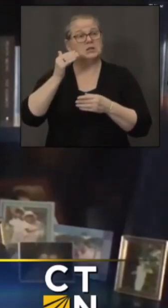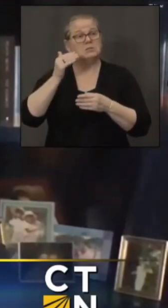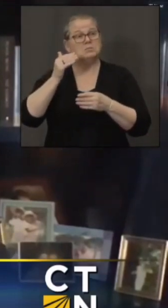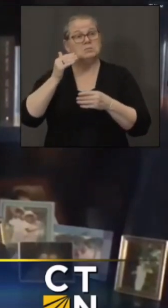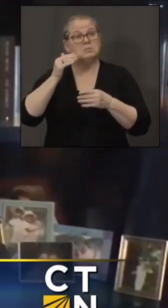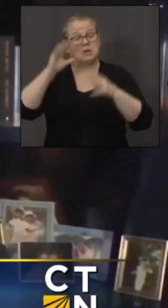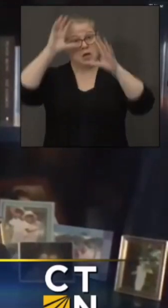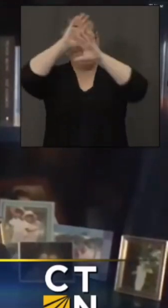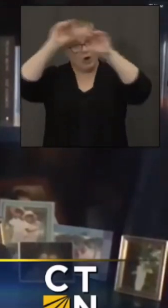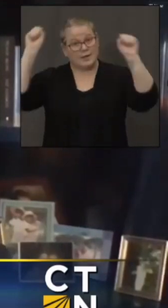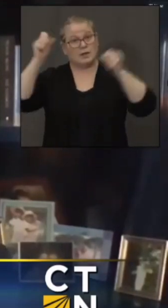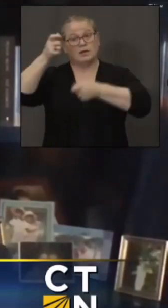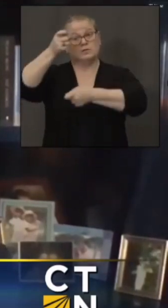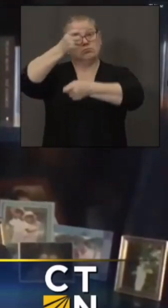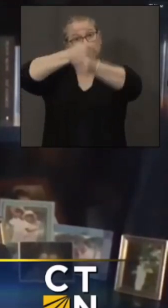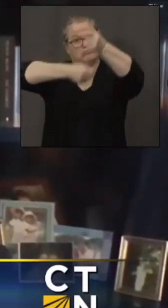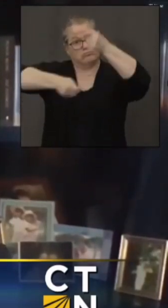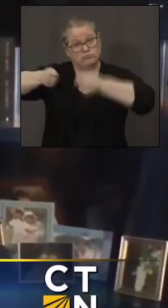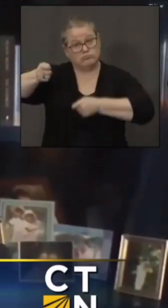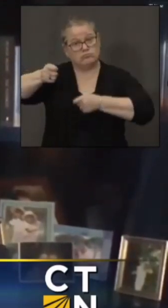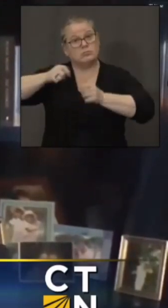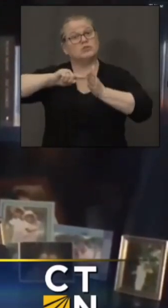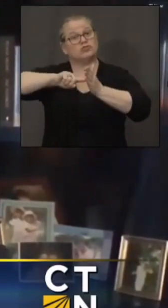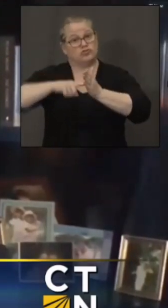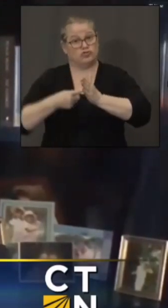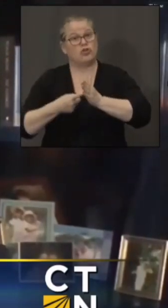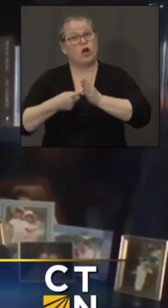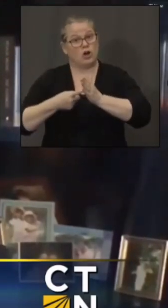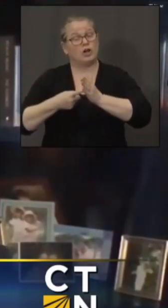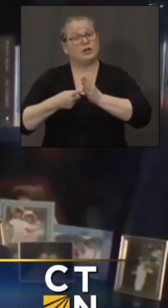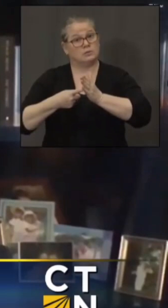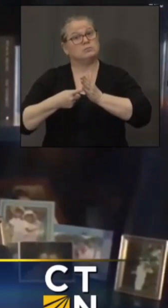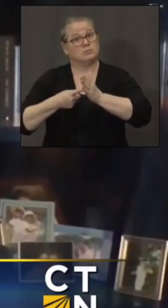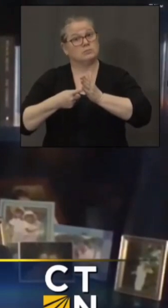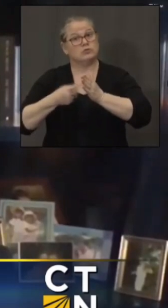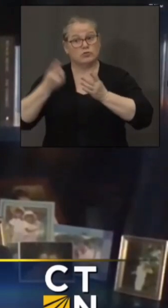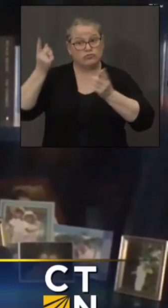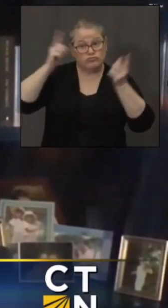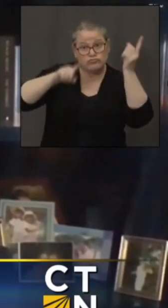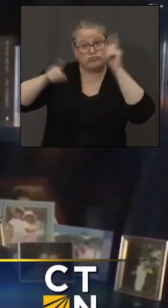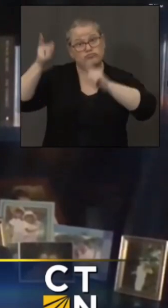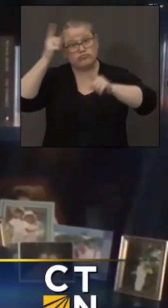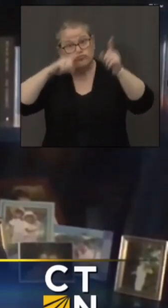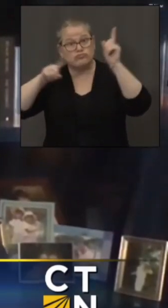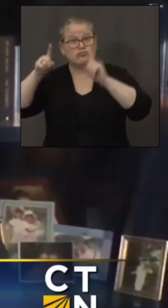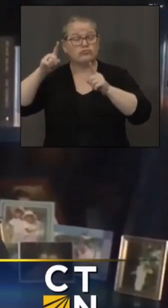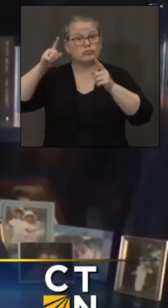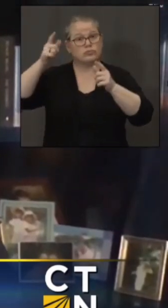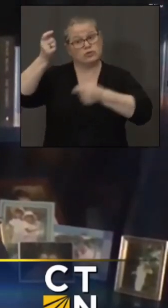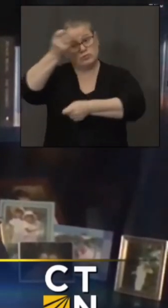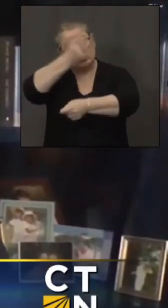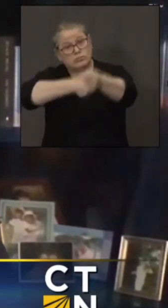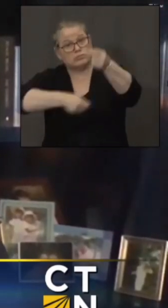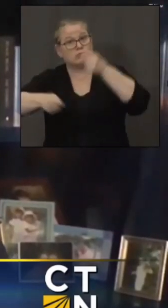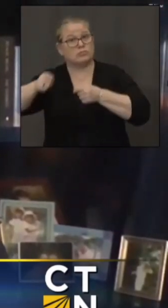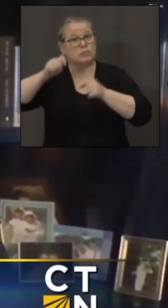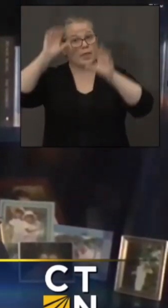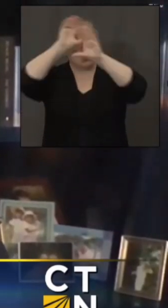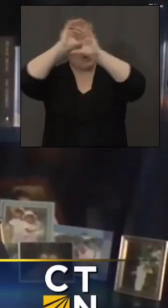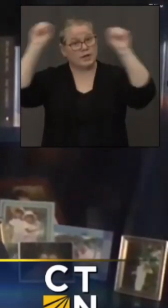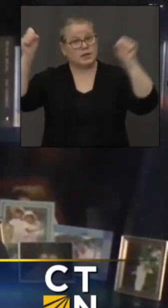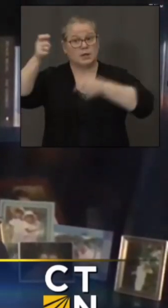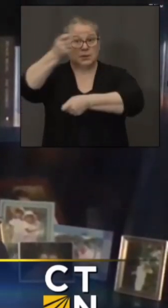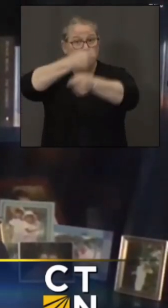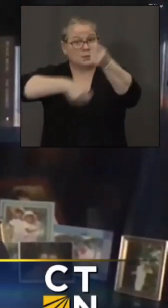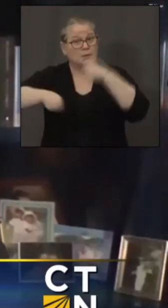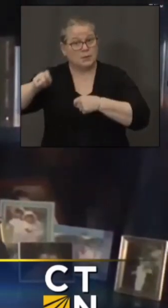power that's beginning to take place on a peaceful basis, something this country's done pretty well for, well over 225